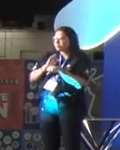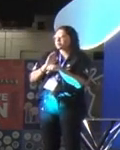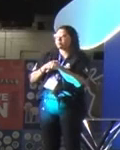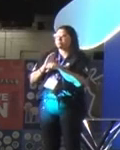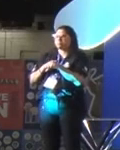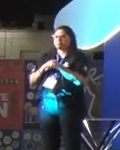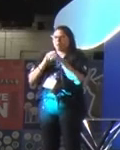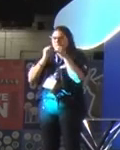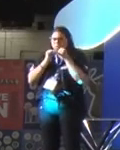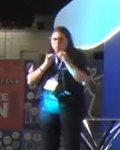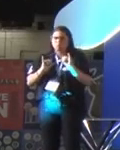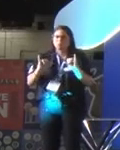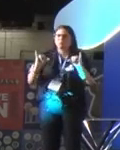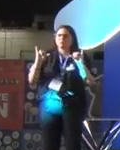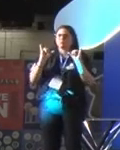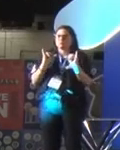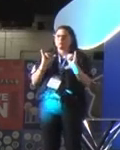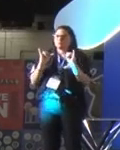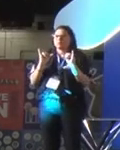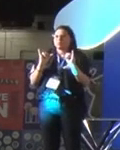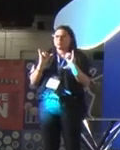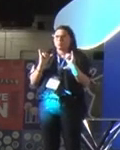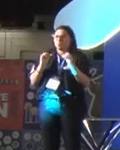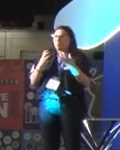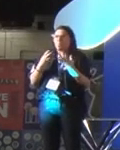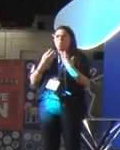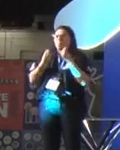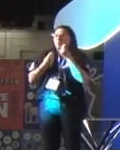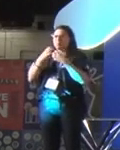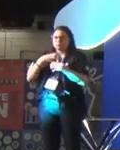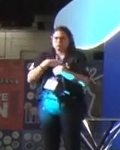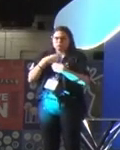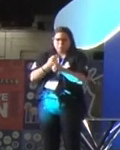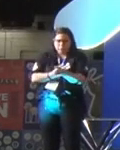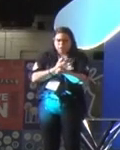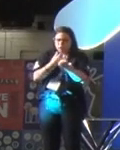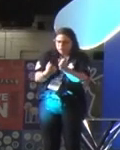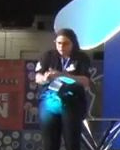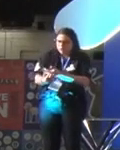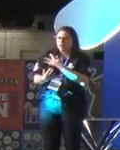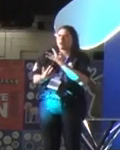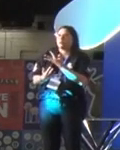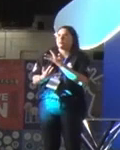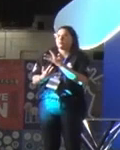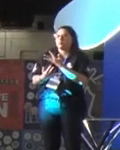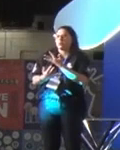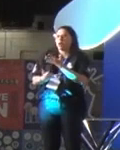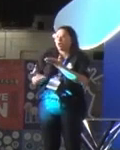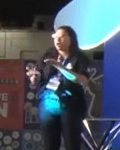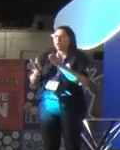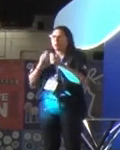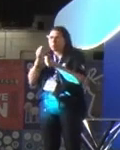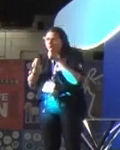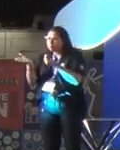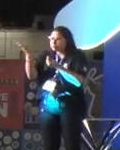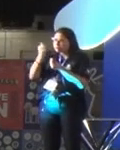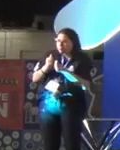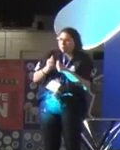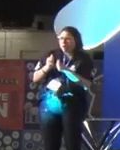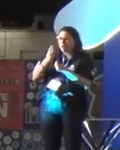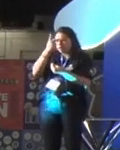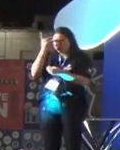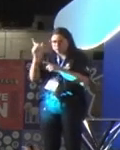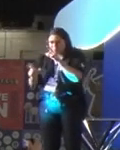the emotions and they suck people in? The problem is that we face enormous